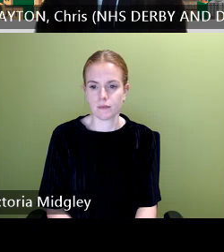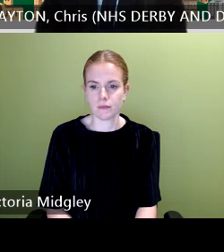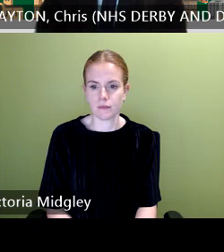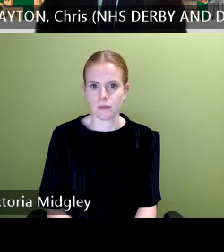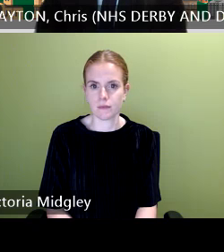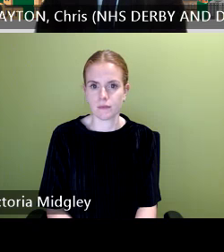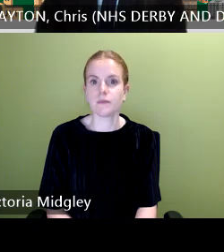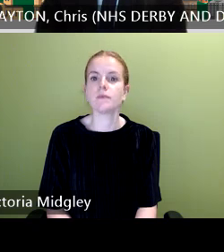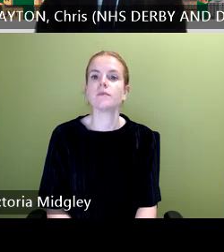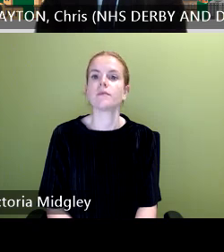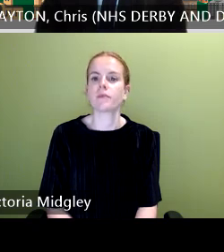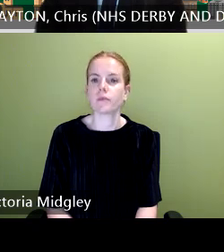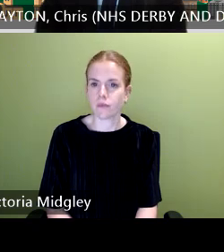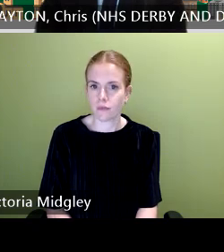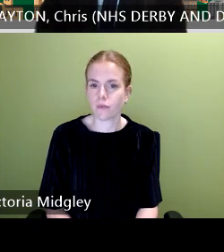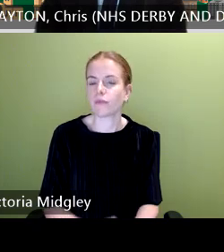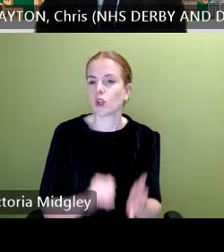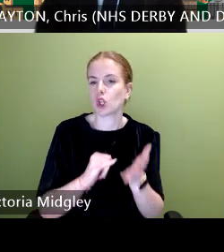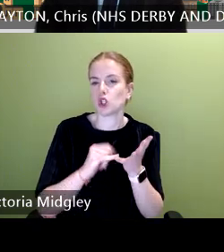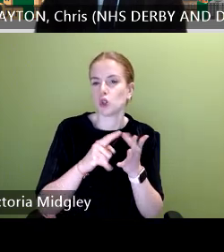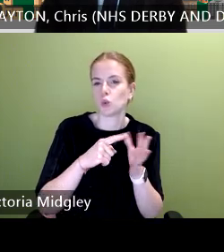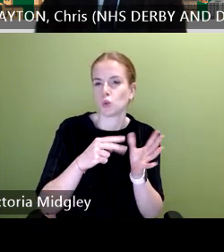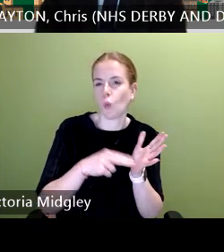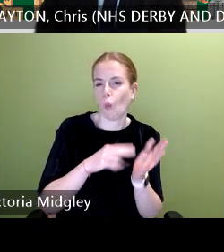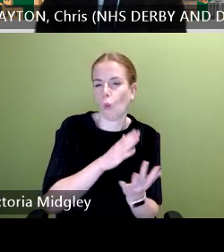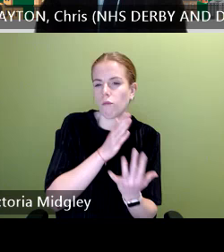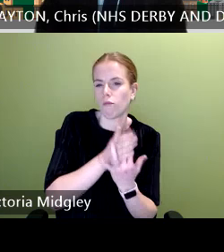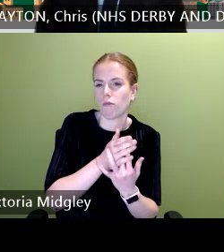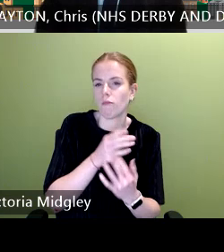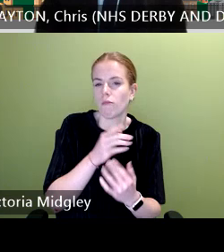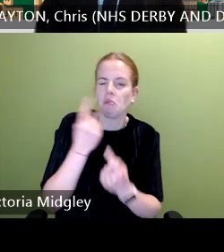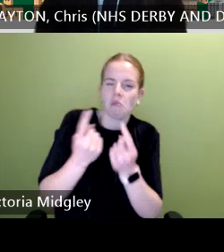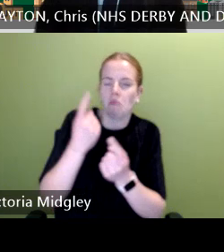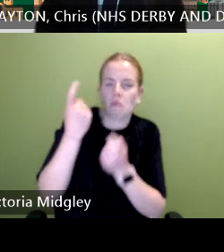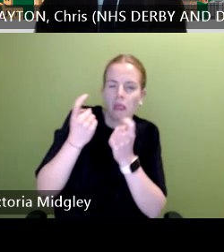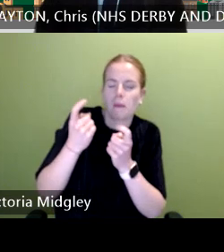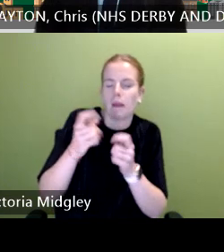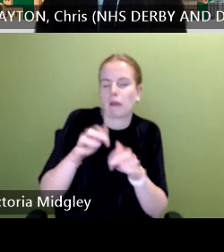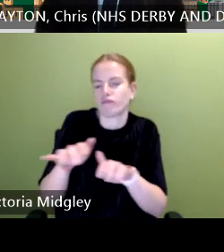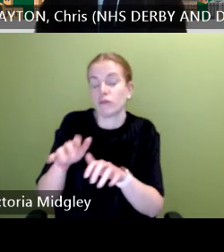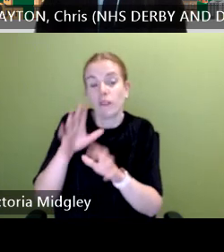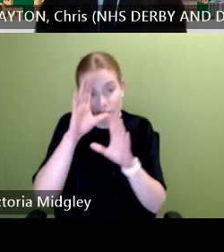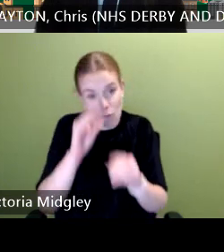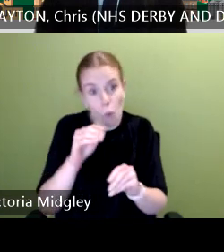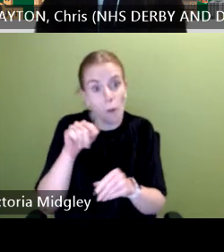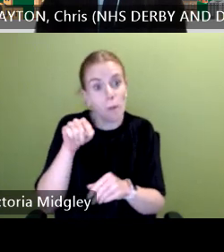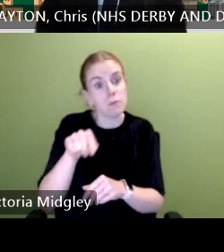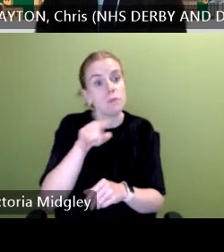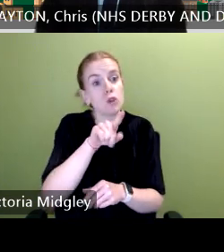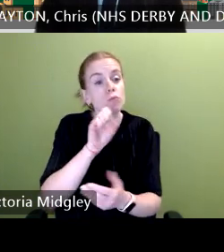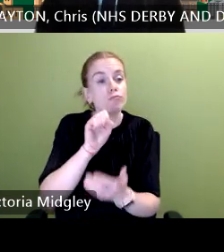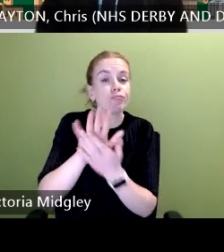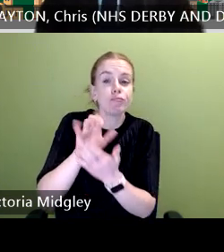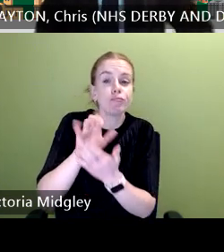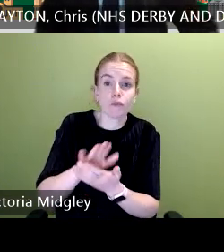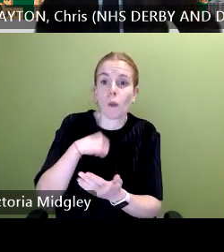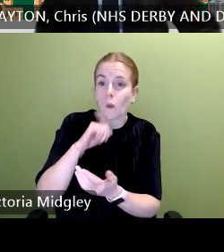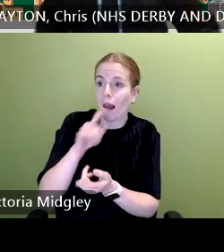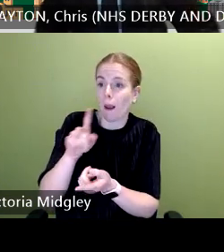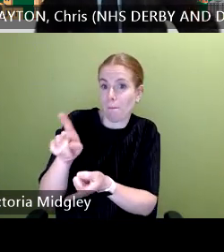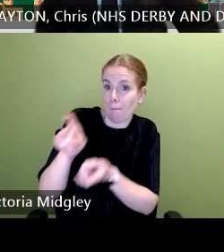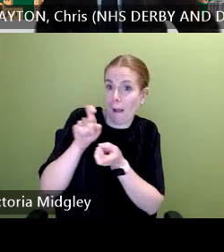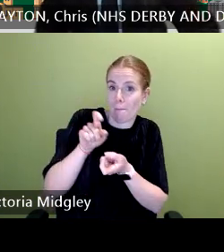Just to say, while everyone's having a think about it and typing in, this all gets captured. So will this all get fed and